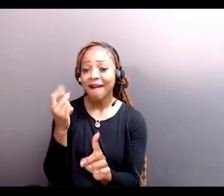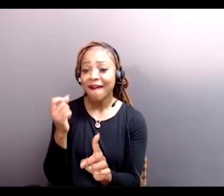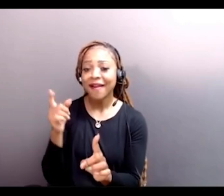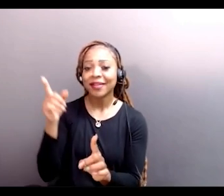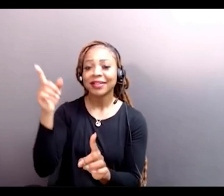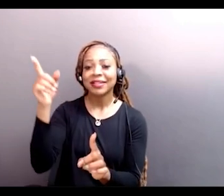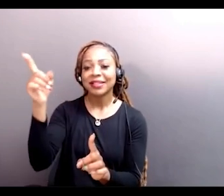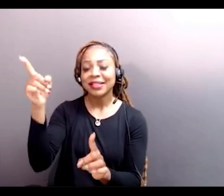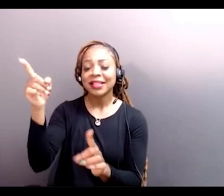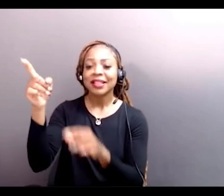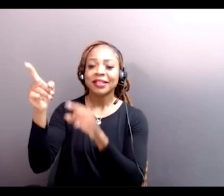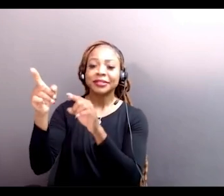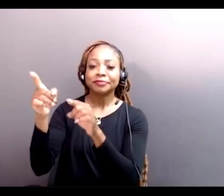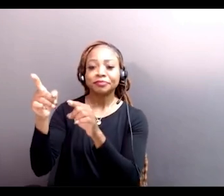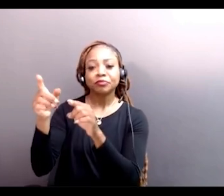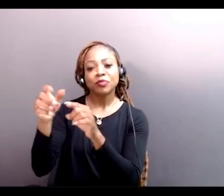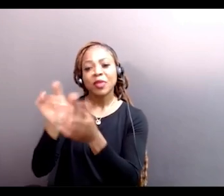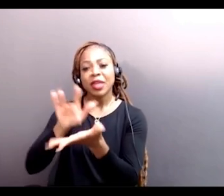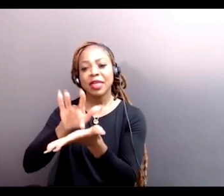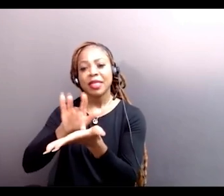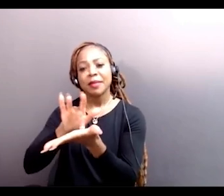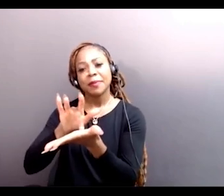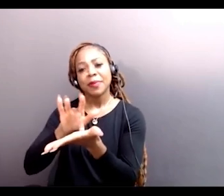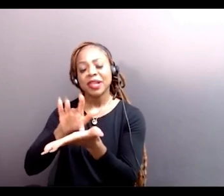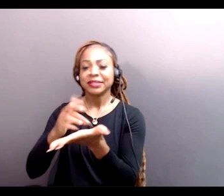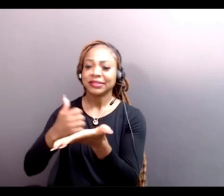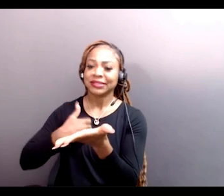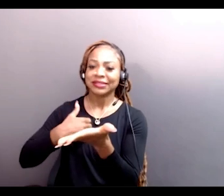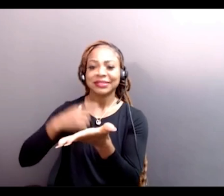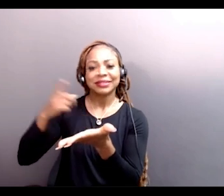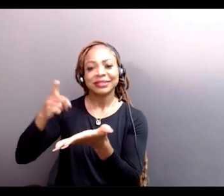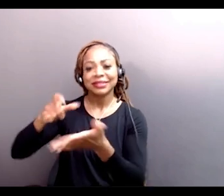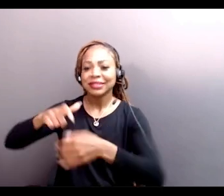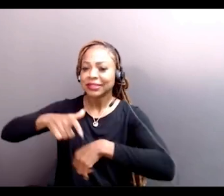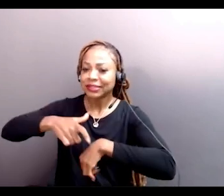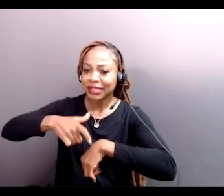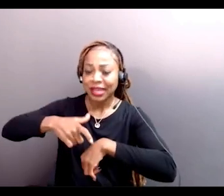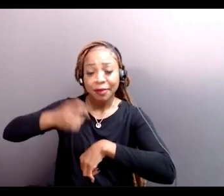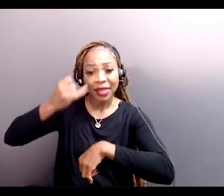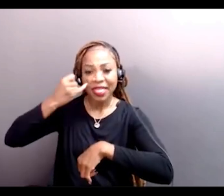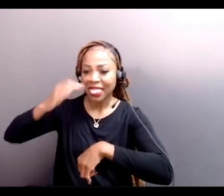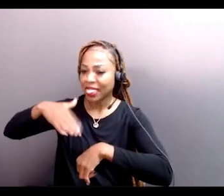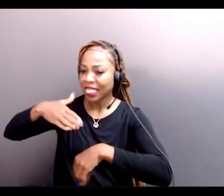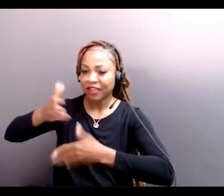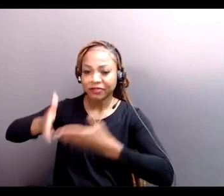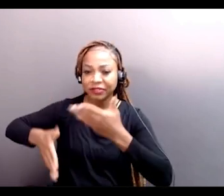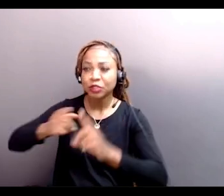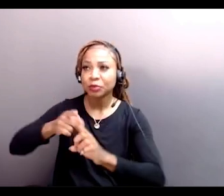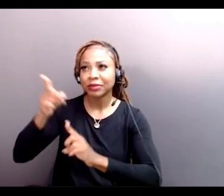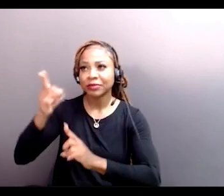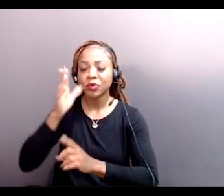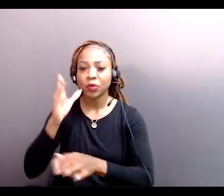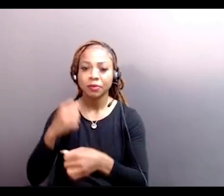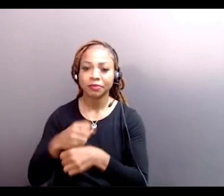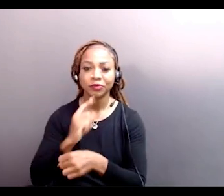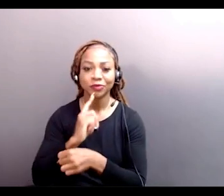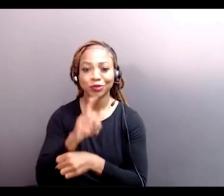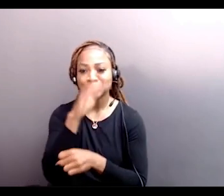of medicine across Canada will need some time, if they haven't already done this, to make sure that Black